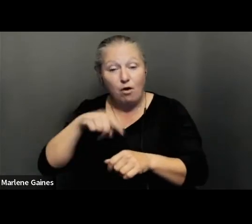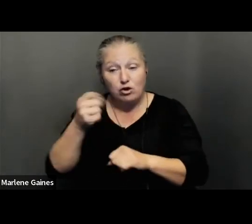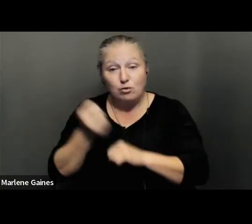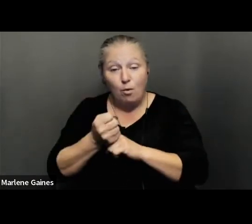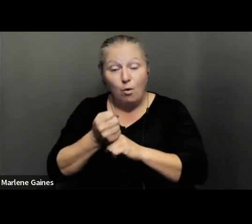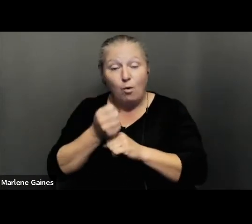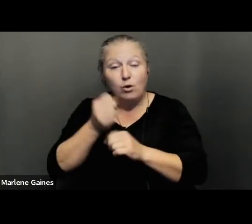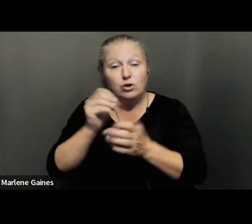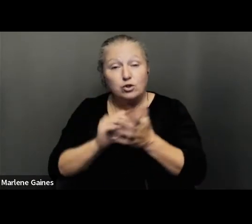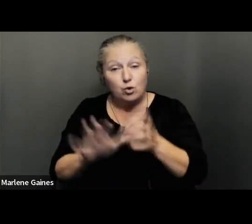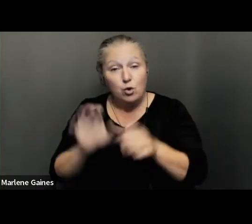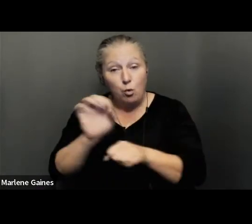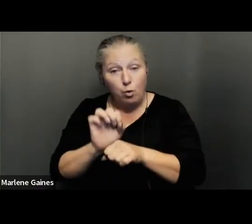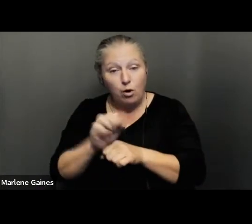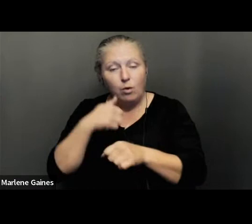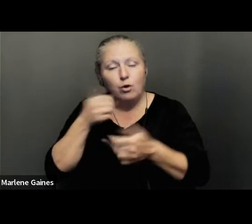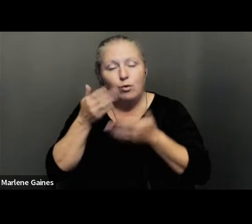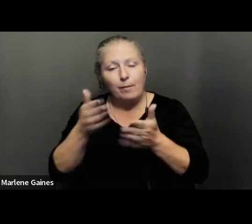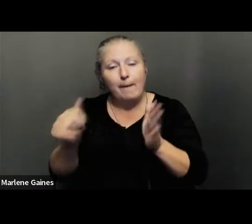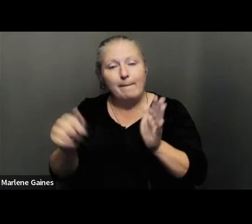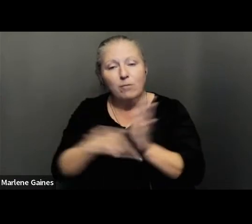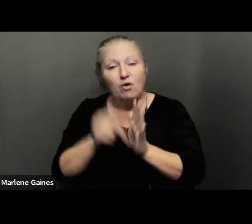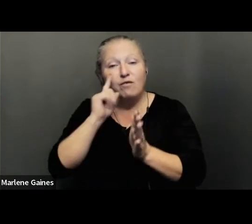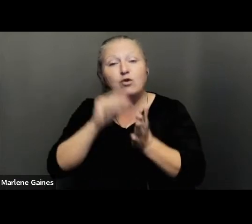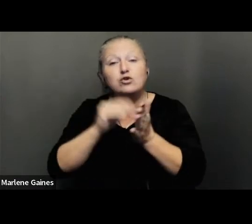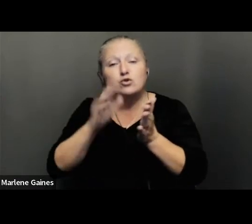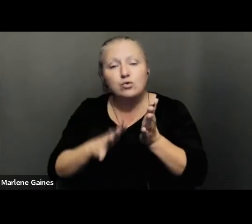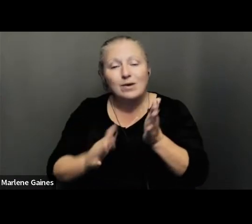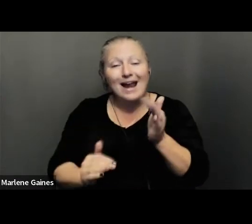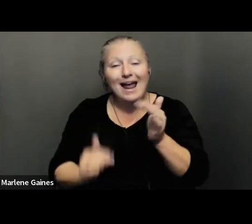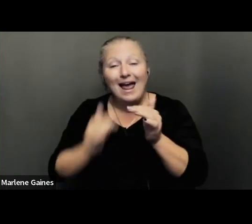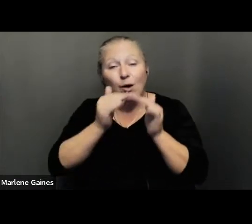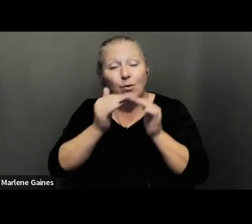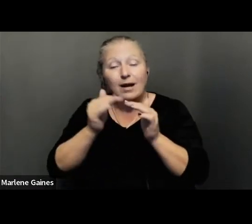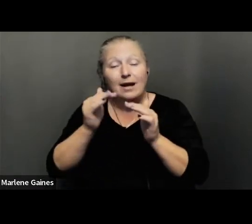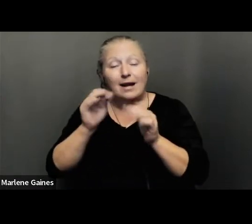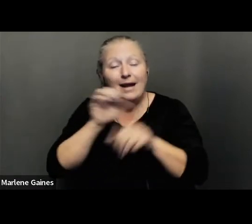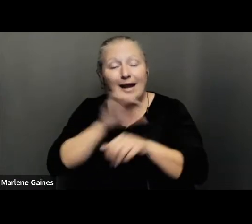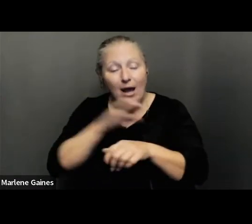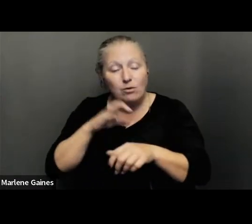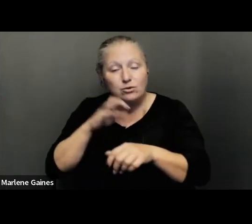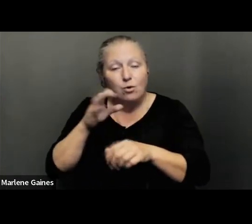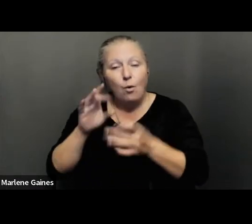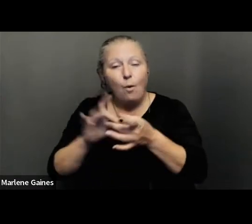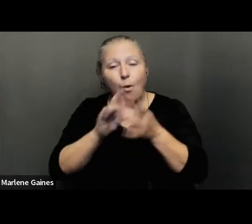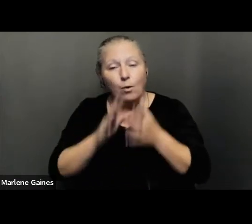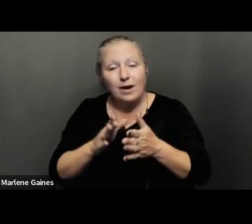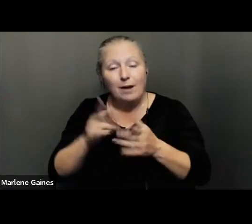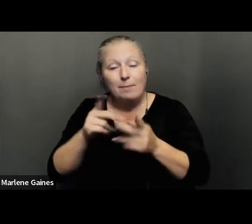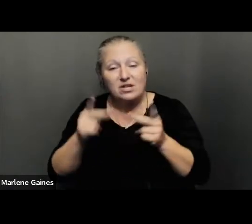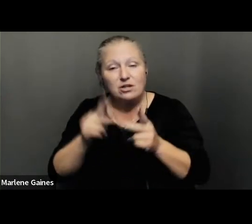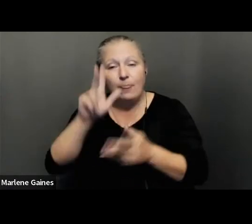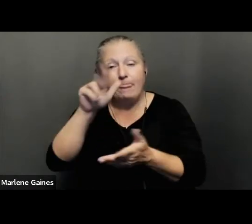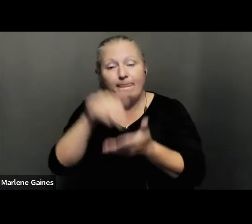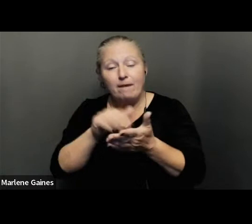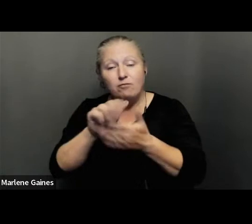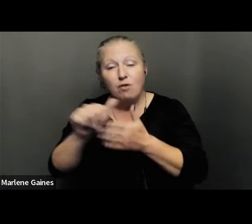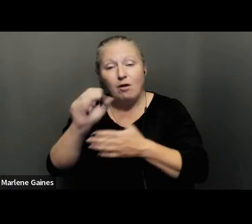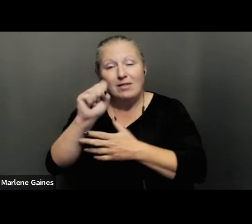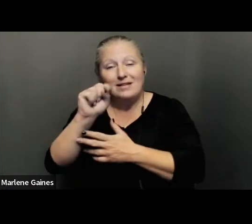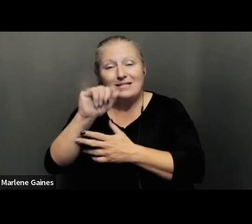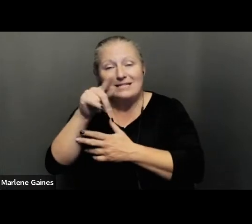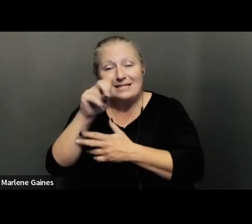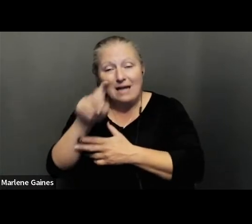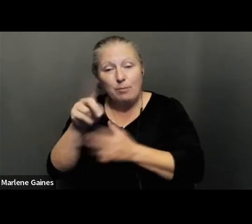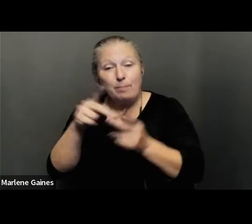each site, we recommend the approval of the Student Equity Council Coordinator position, which is a $3,000 stipend position. And